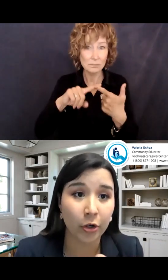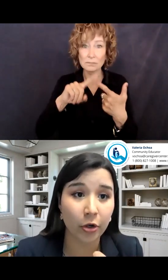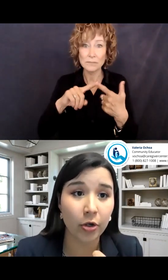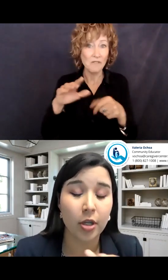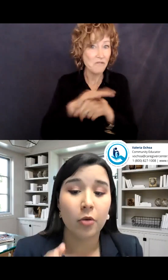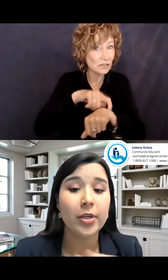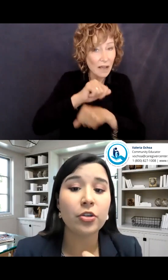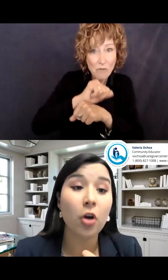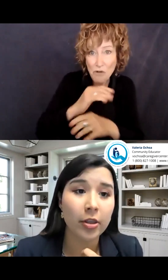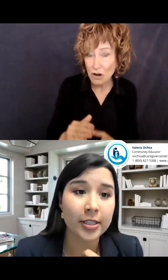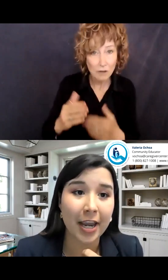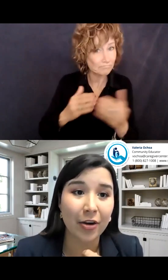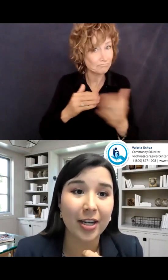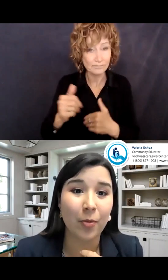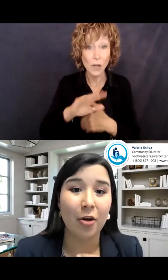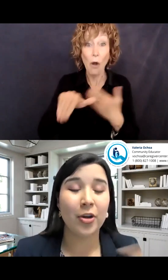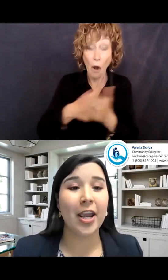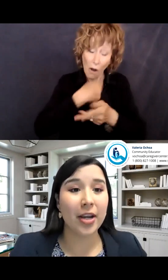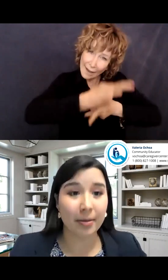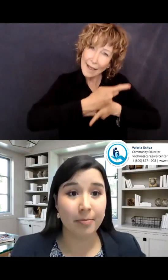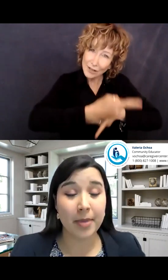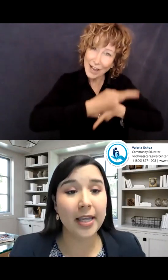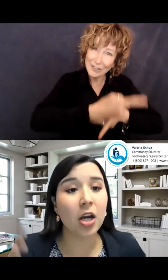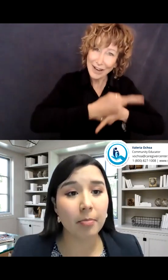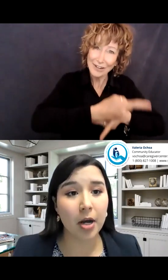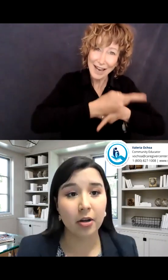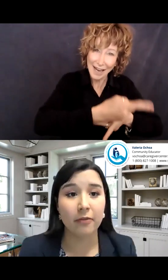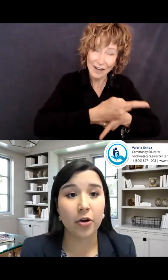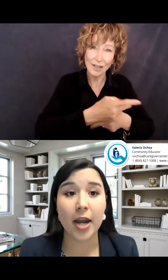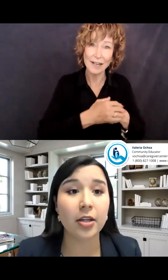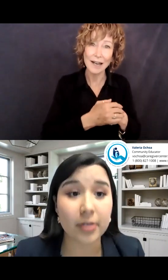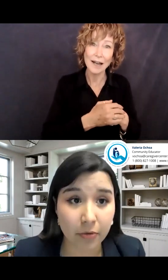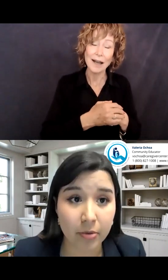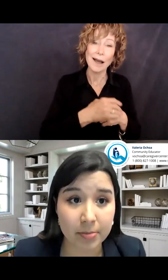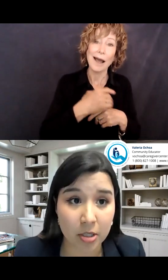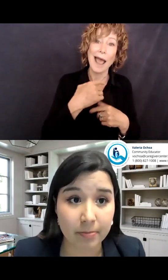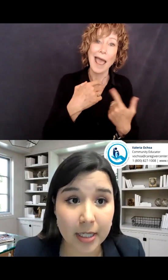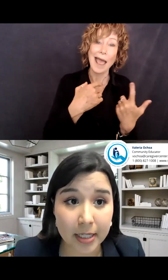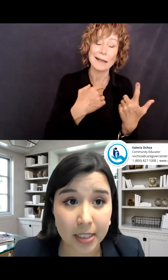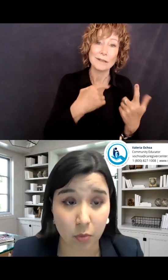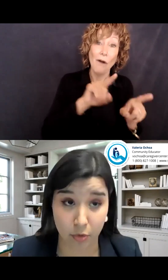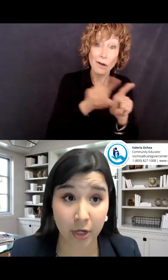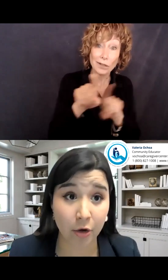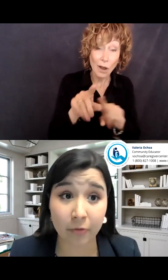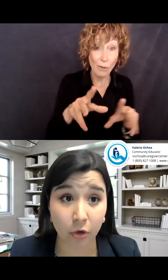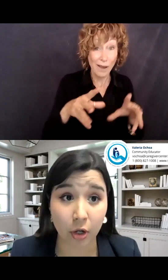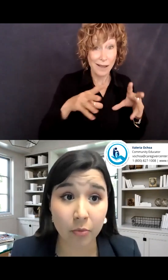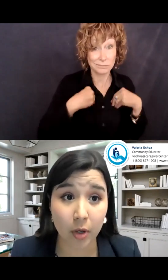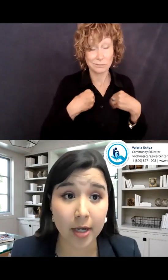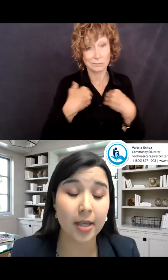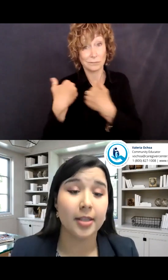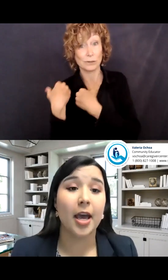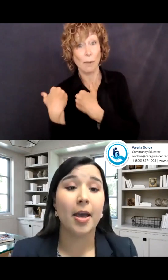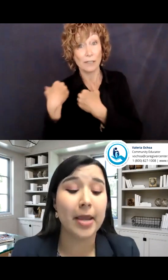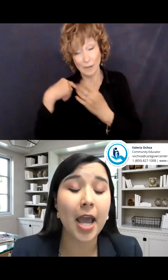full-time worker, we do all this caring while picking up on a variety of different responsibilities when we're caring for our loved